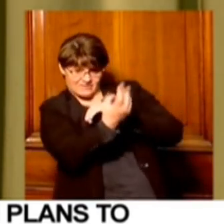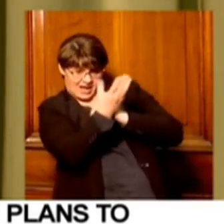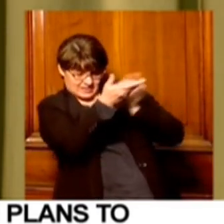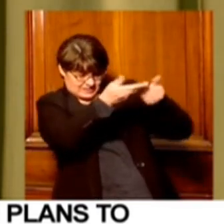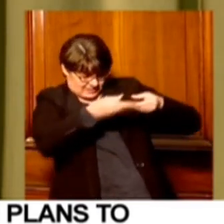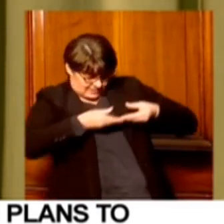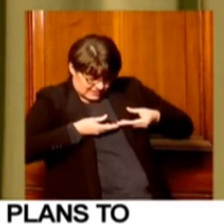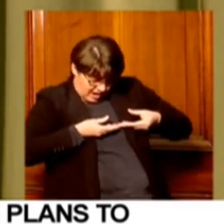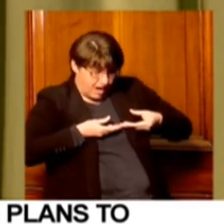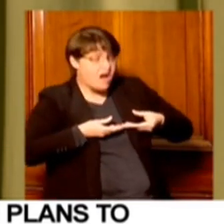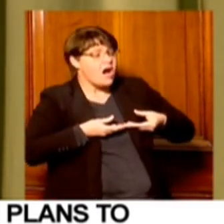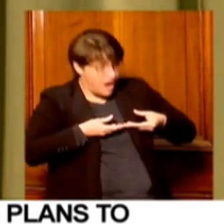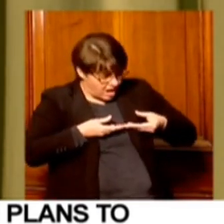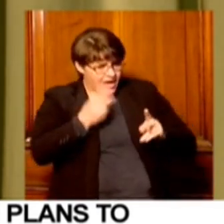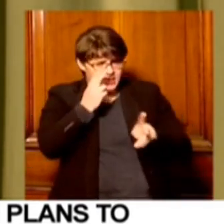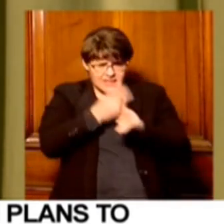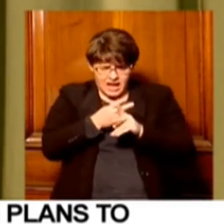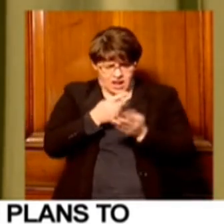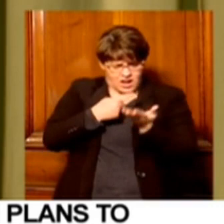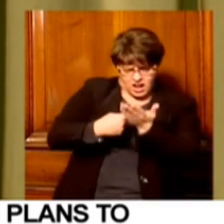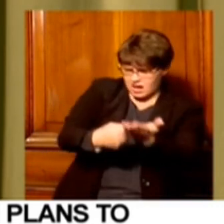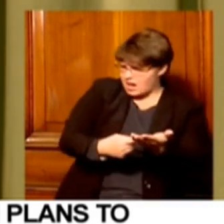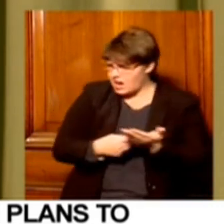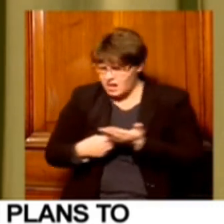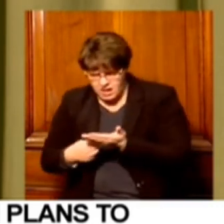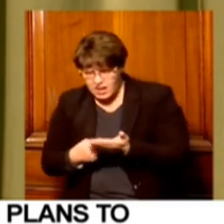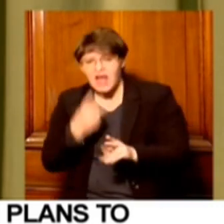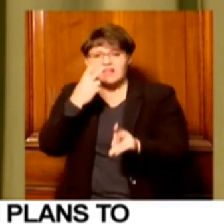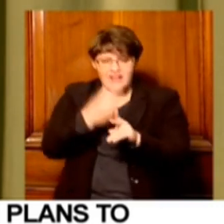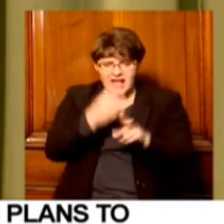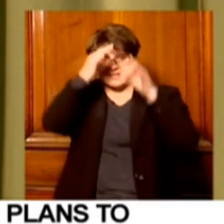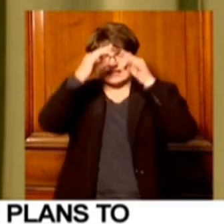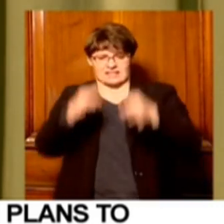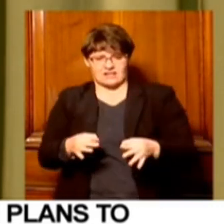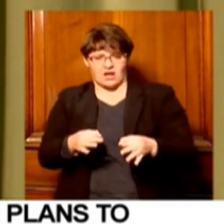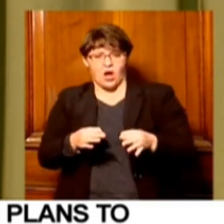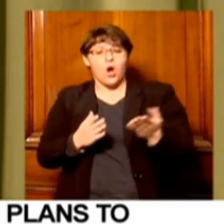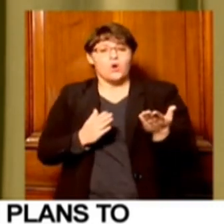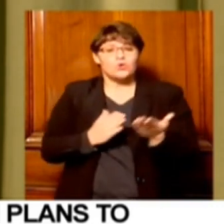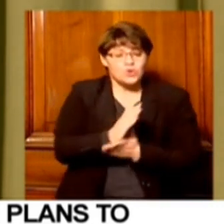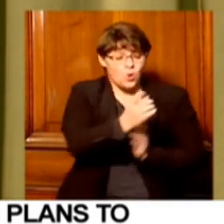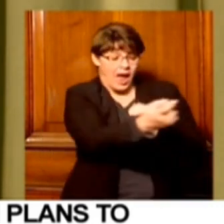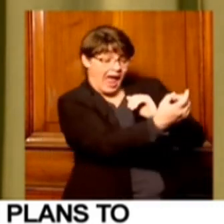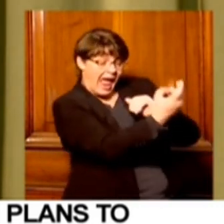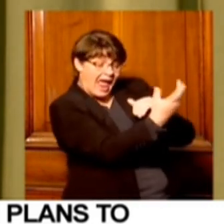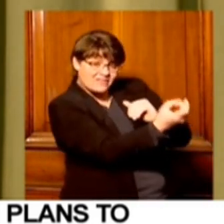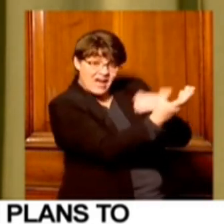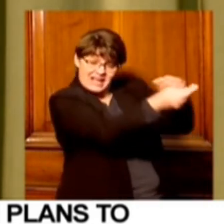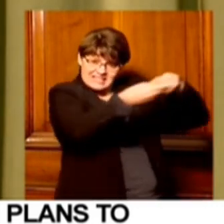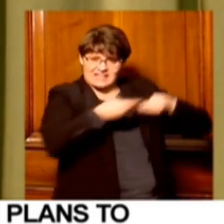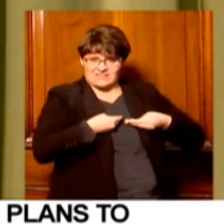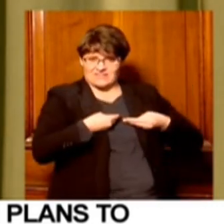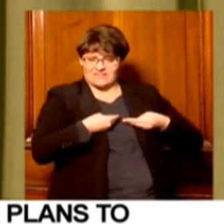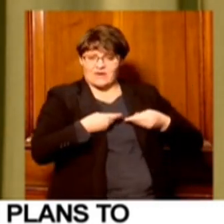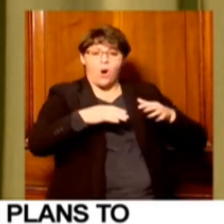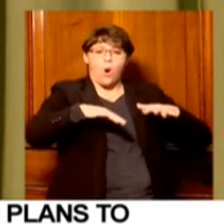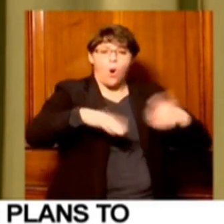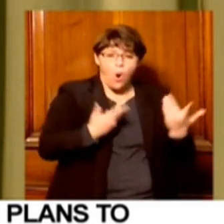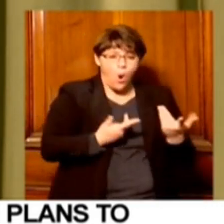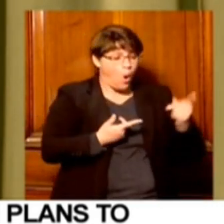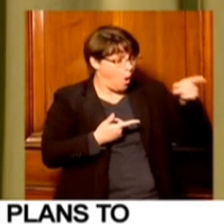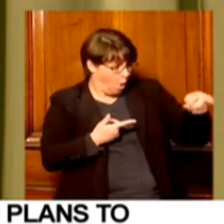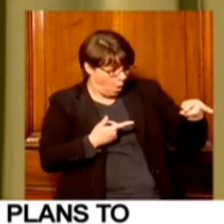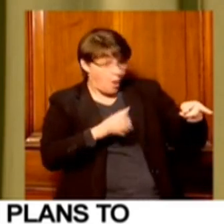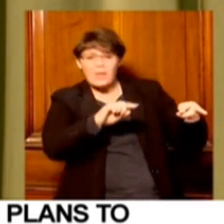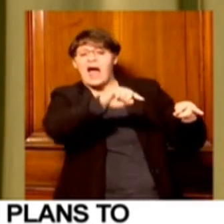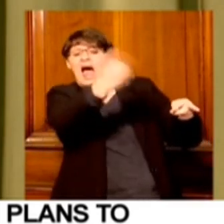ultimately come to a decision, either informed by that advisory as is or a changed